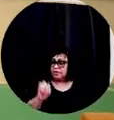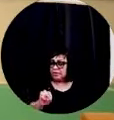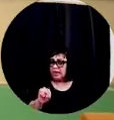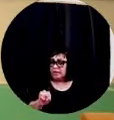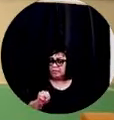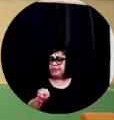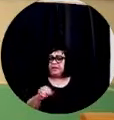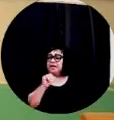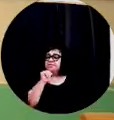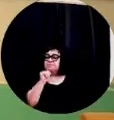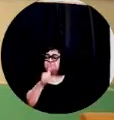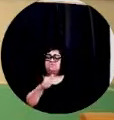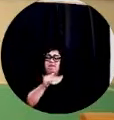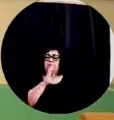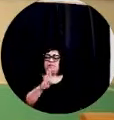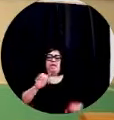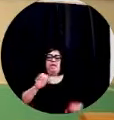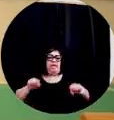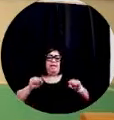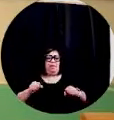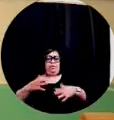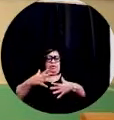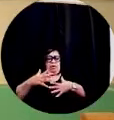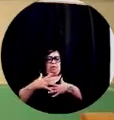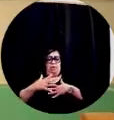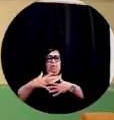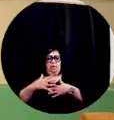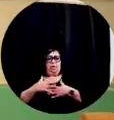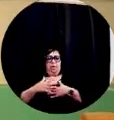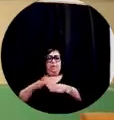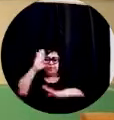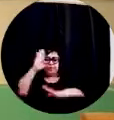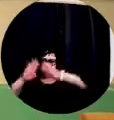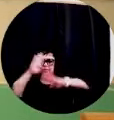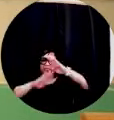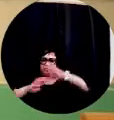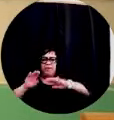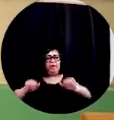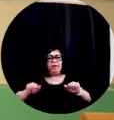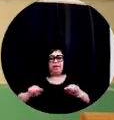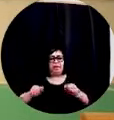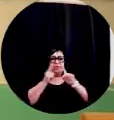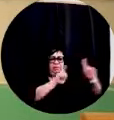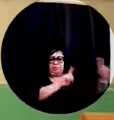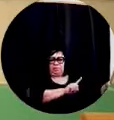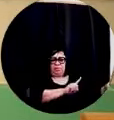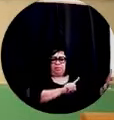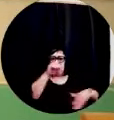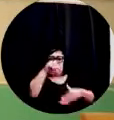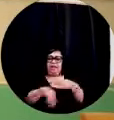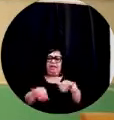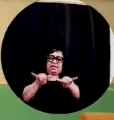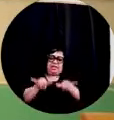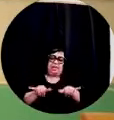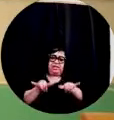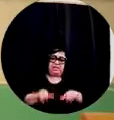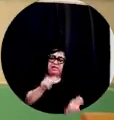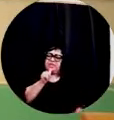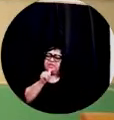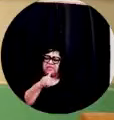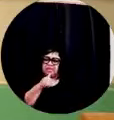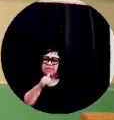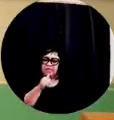breathe. And worry can result in the same suffering. Now, tribulation